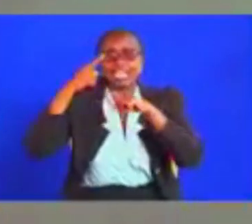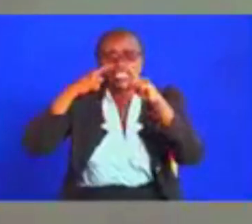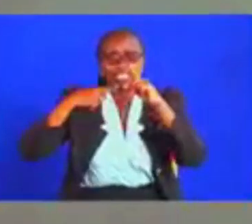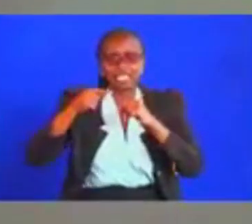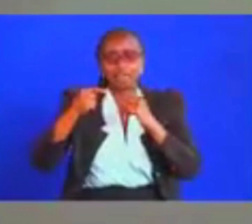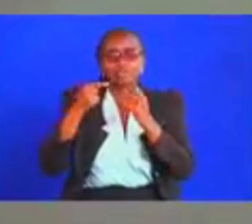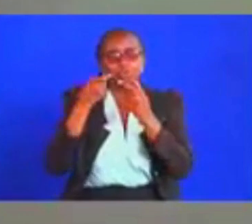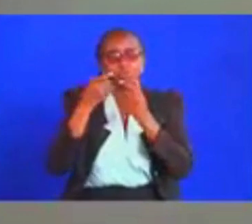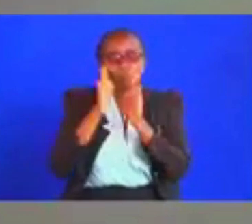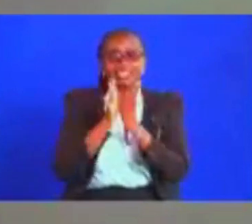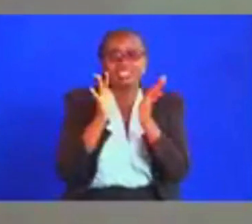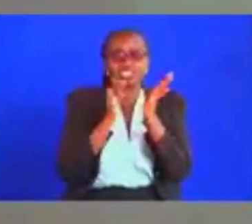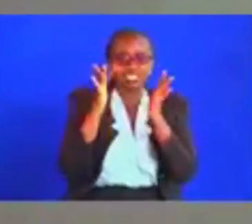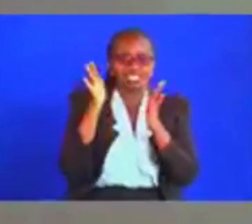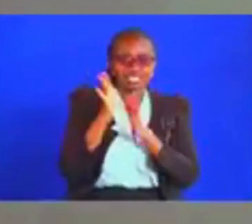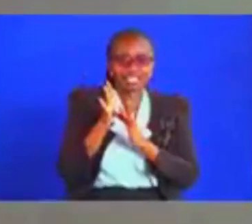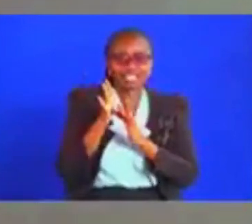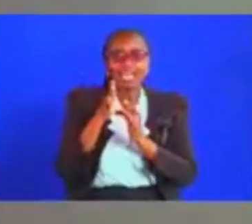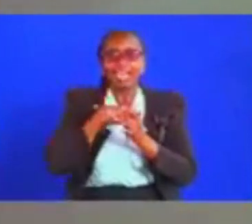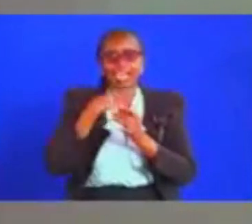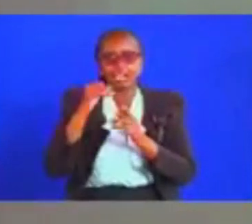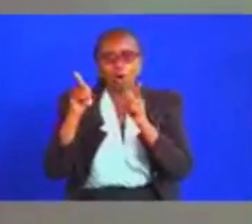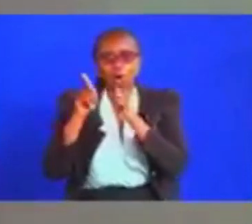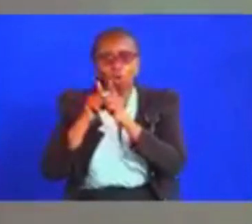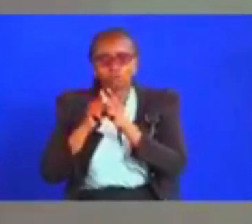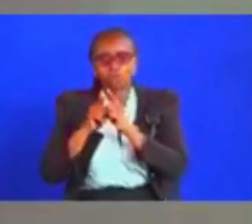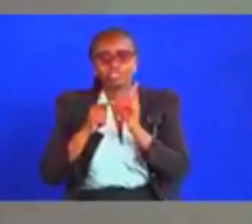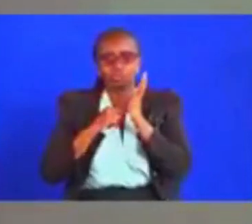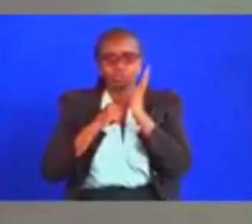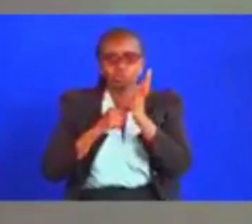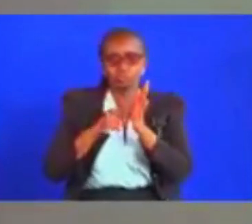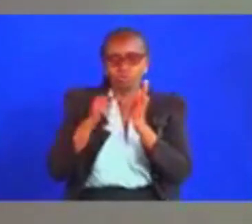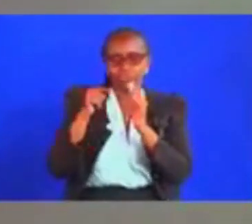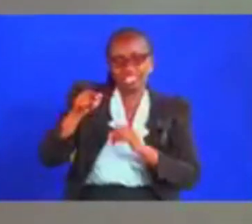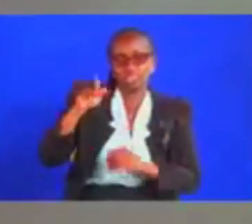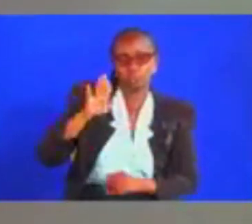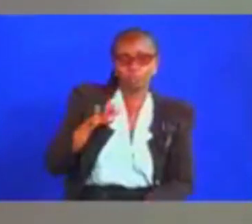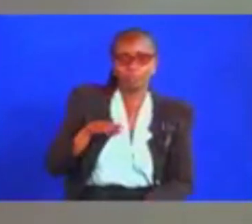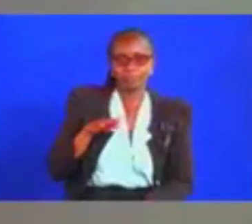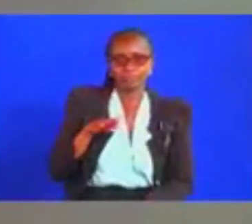with Jesus and a controversial Pharisee.